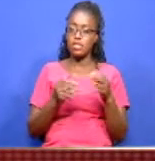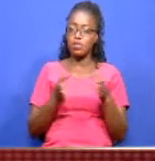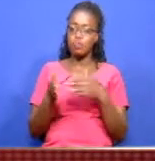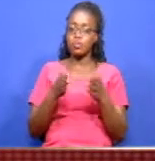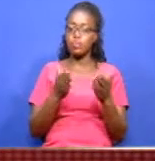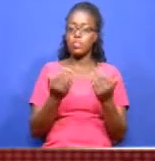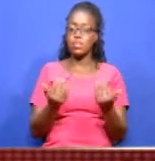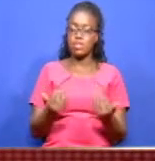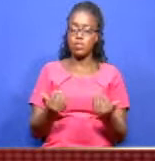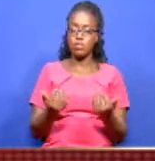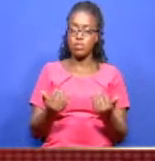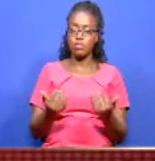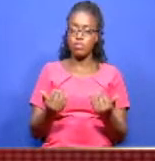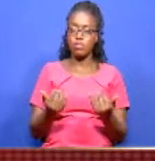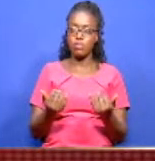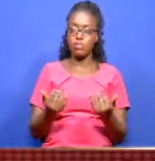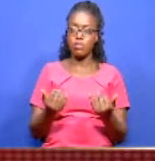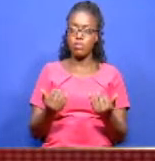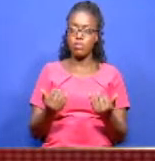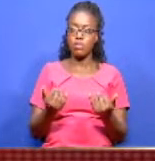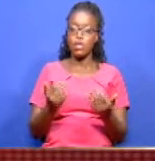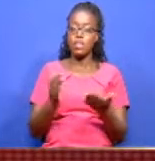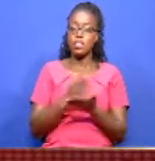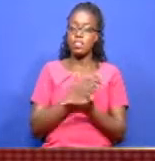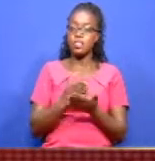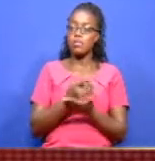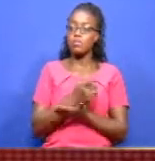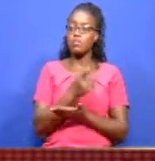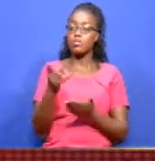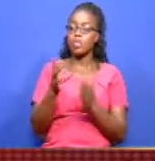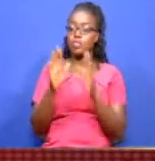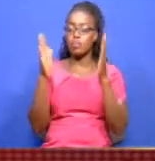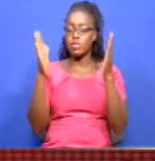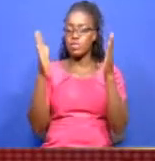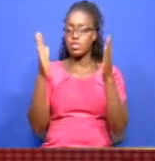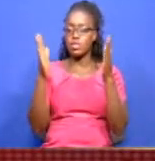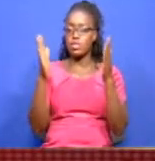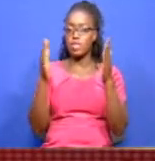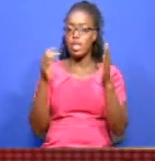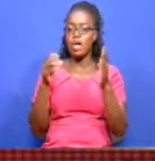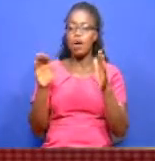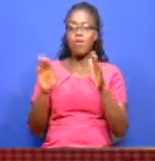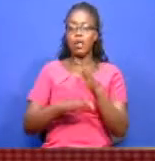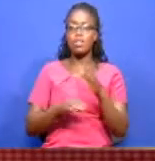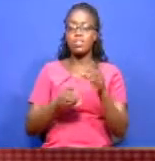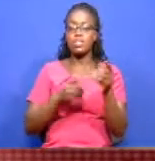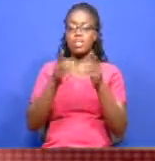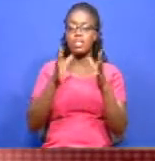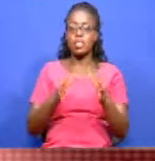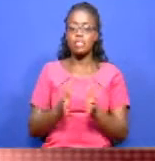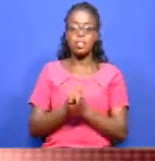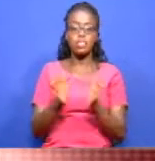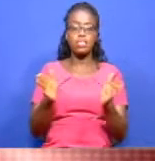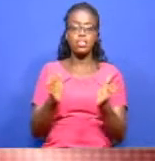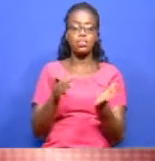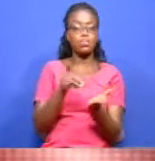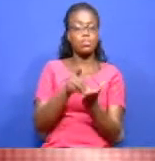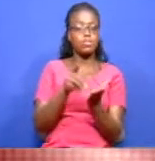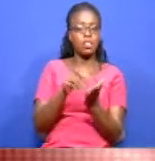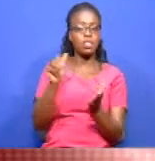opportunity to also share with you and congratulate our Acting Director General, Dr. Patrick